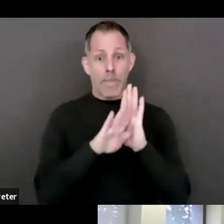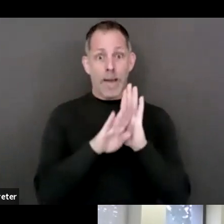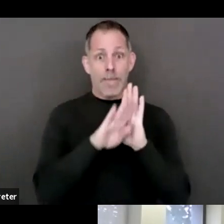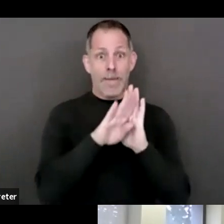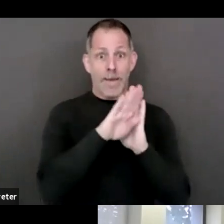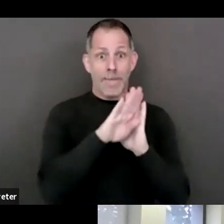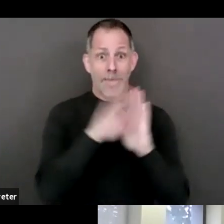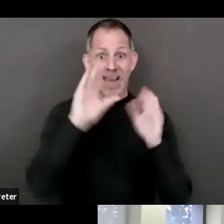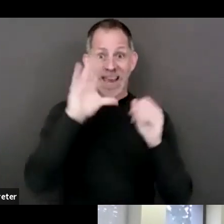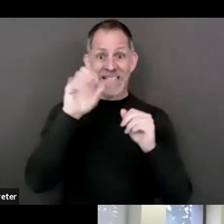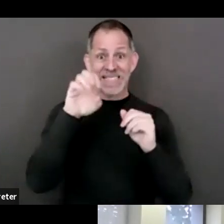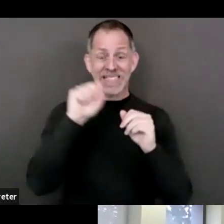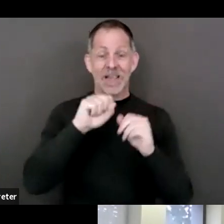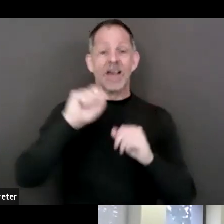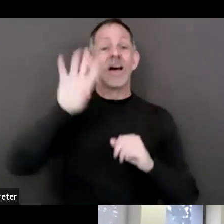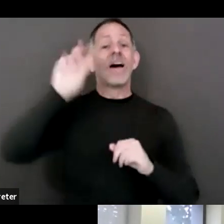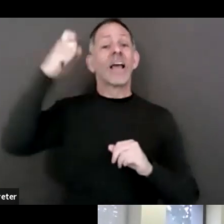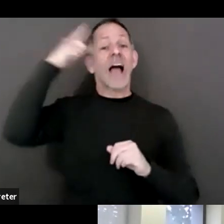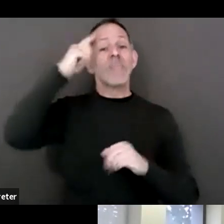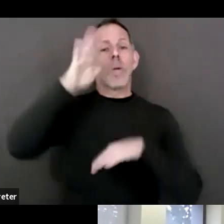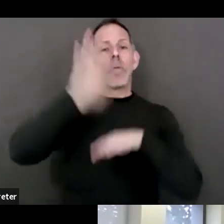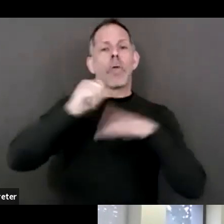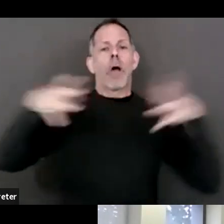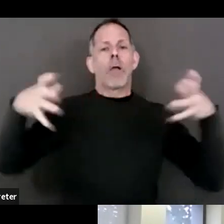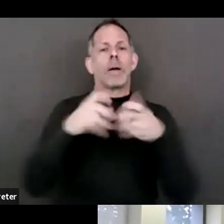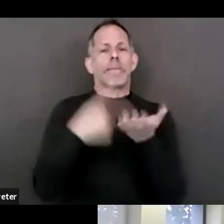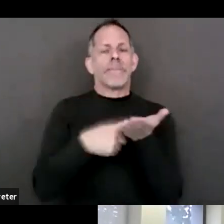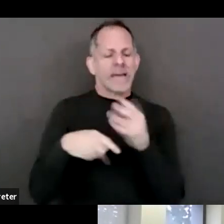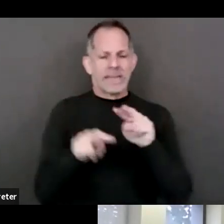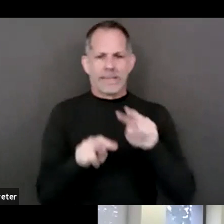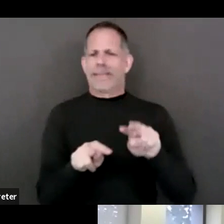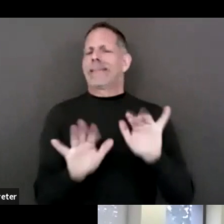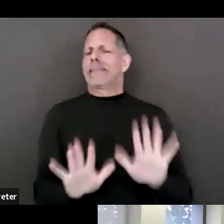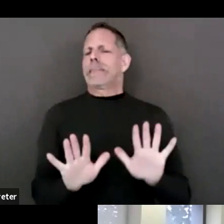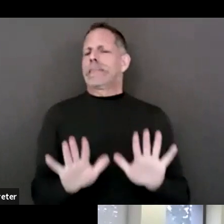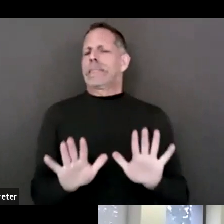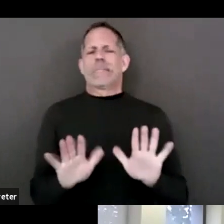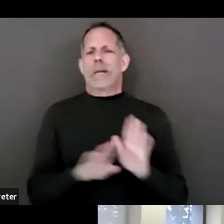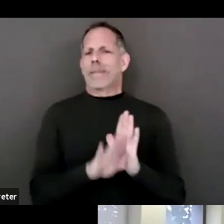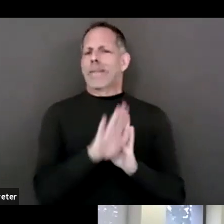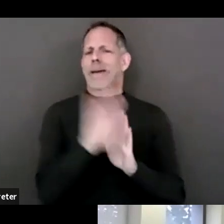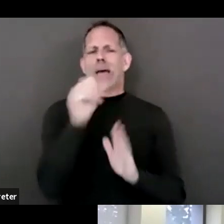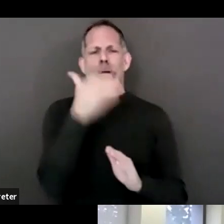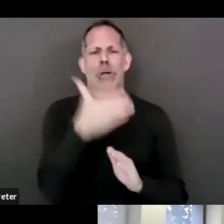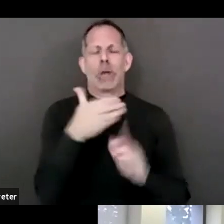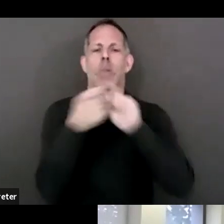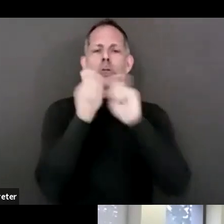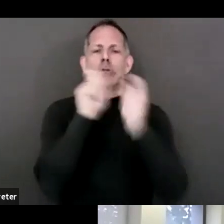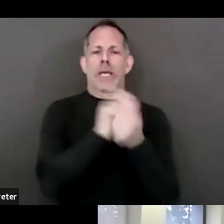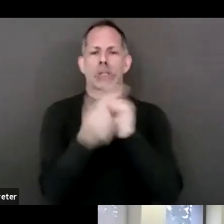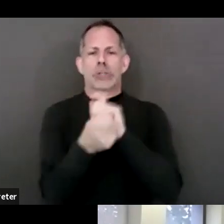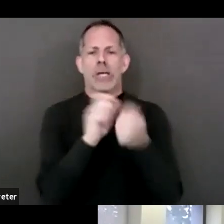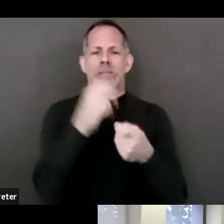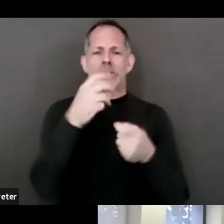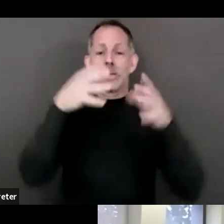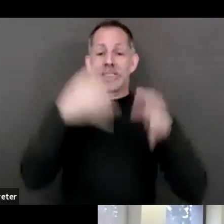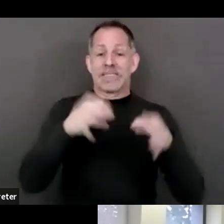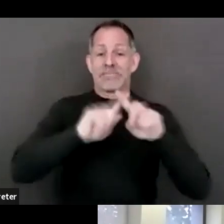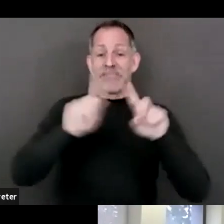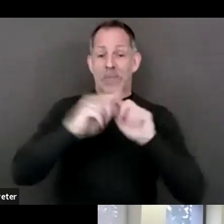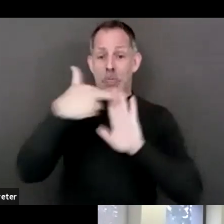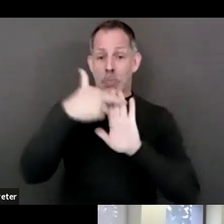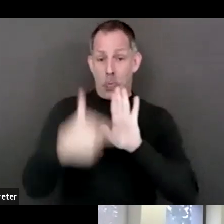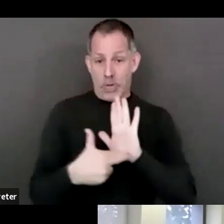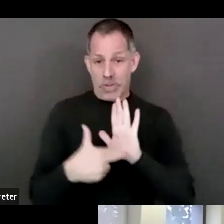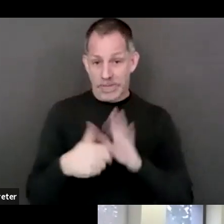again? I'll just lead off by, we have not heard of any discussion about that. Maybe the health district has, but